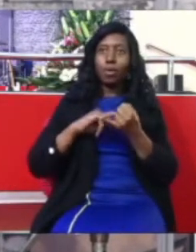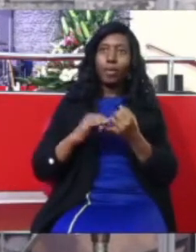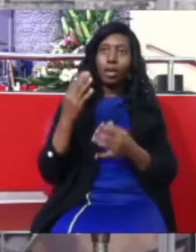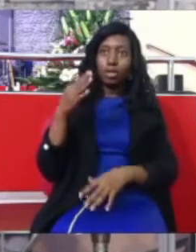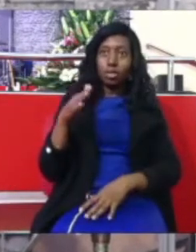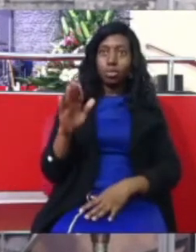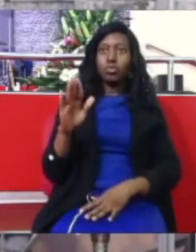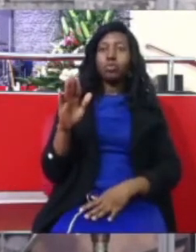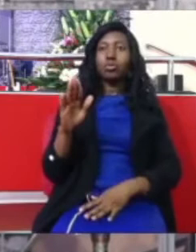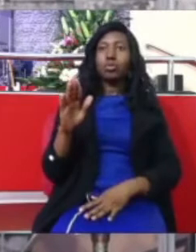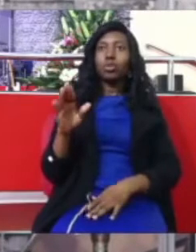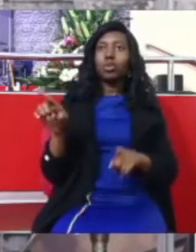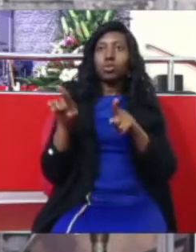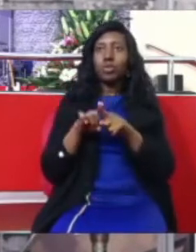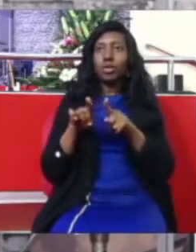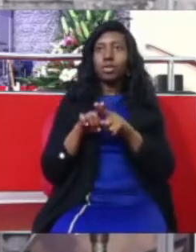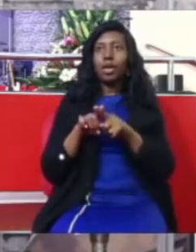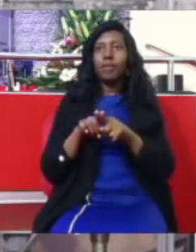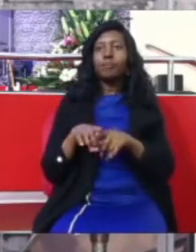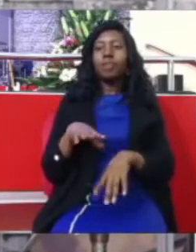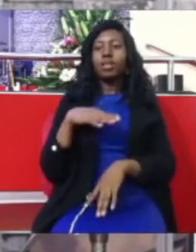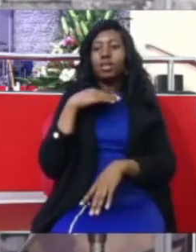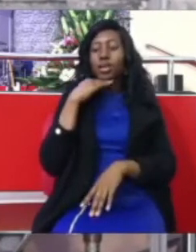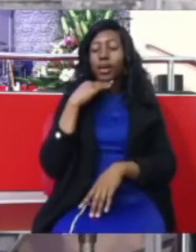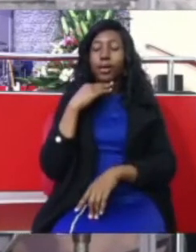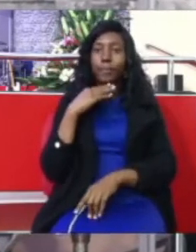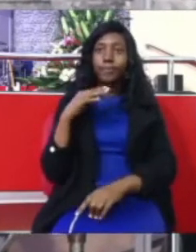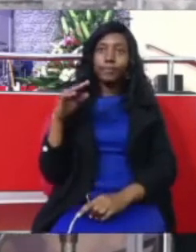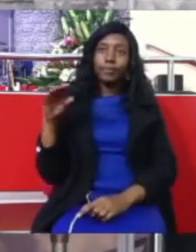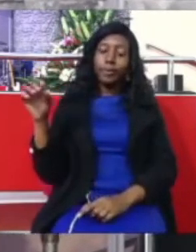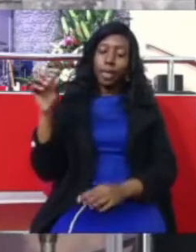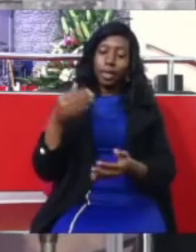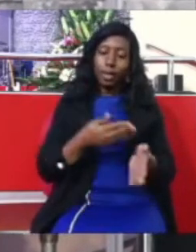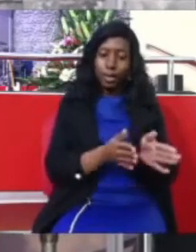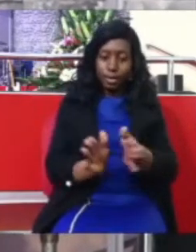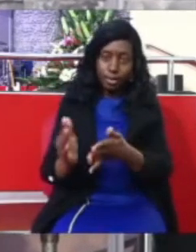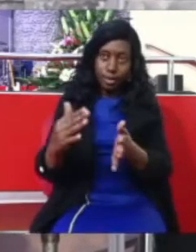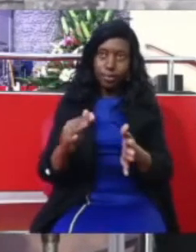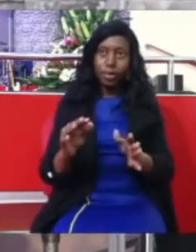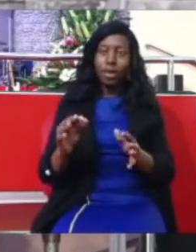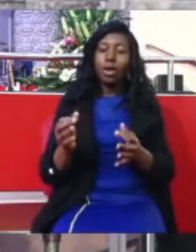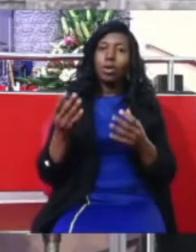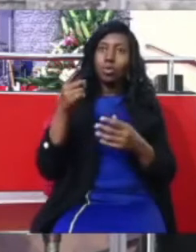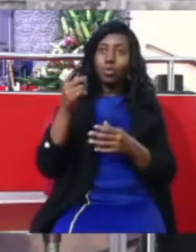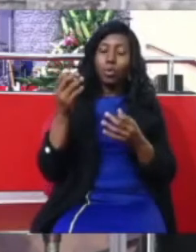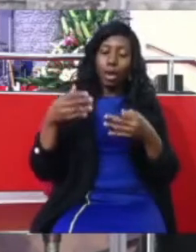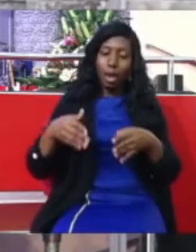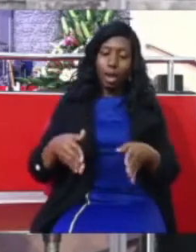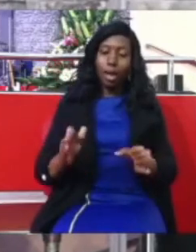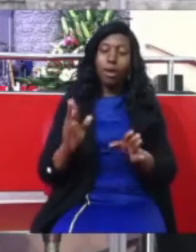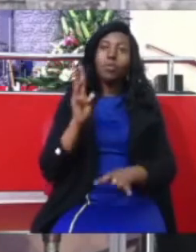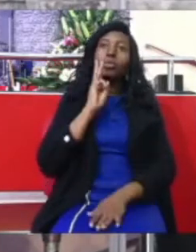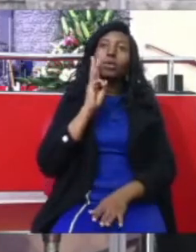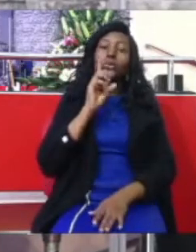Sea. You'll allow your workplace that looks like the Dead Sea. You'll allow the water of the Lord. You move with it until you're